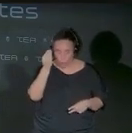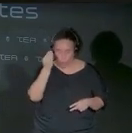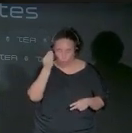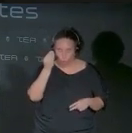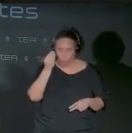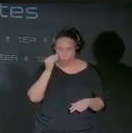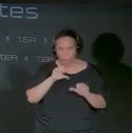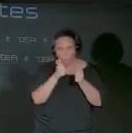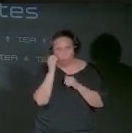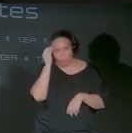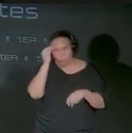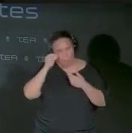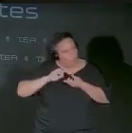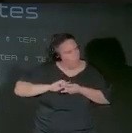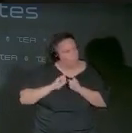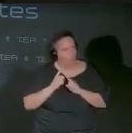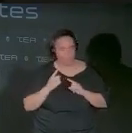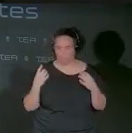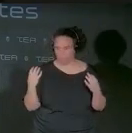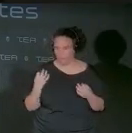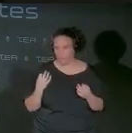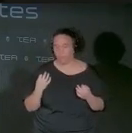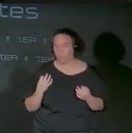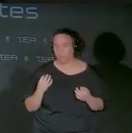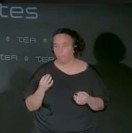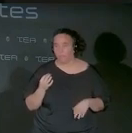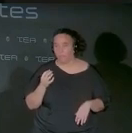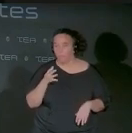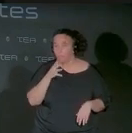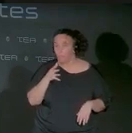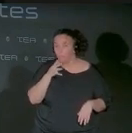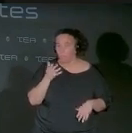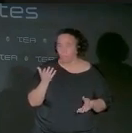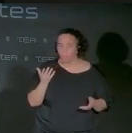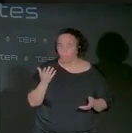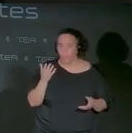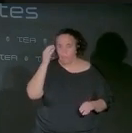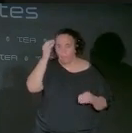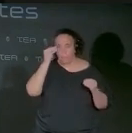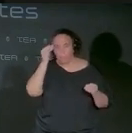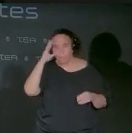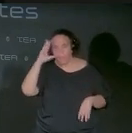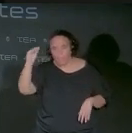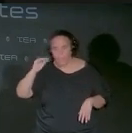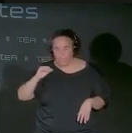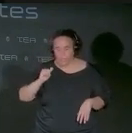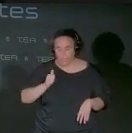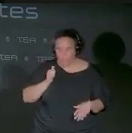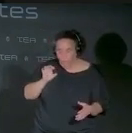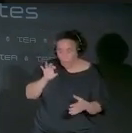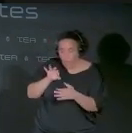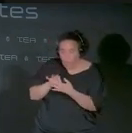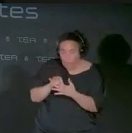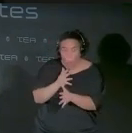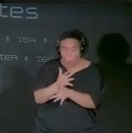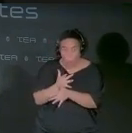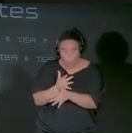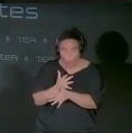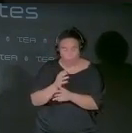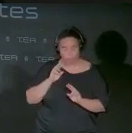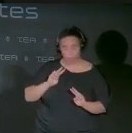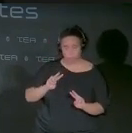know, something closer to me, so no, maybe not virtual world, but like in games, I see many risks related to it, starting from the fact that you might